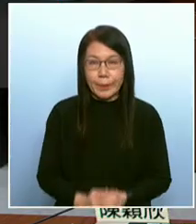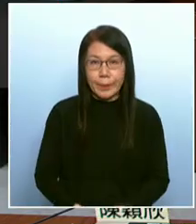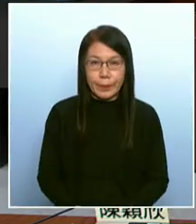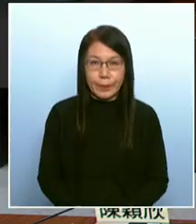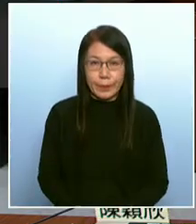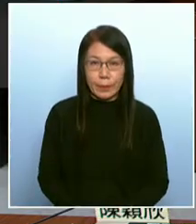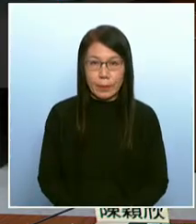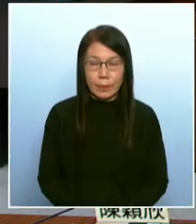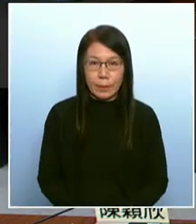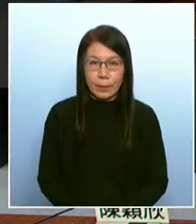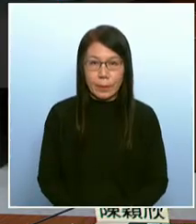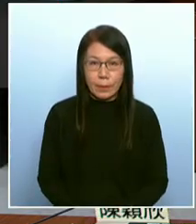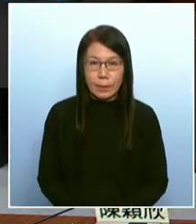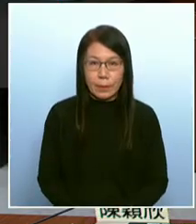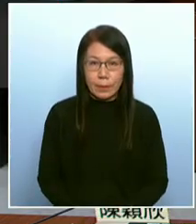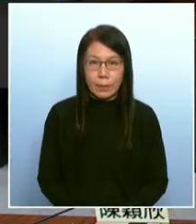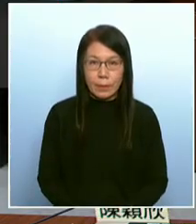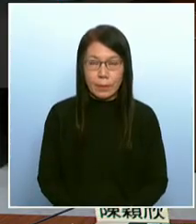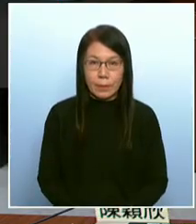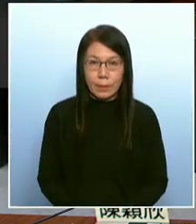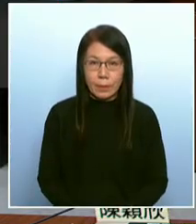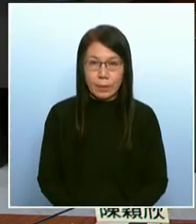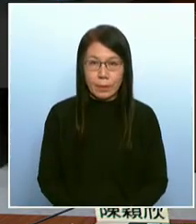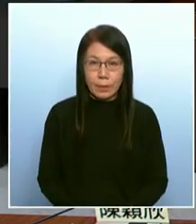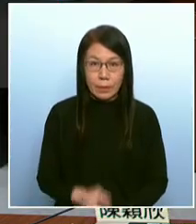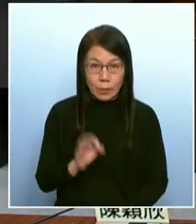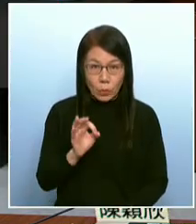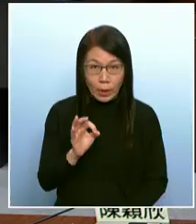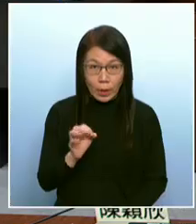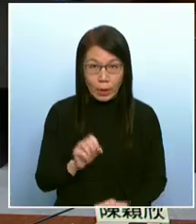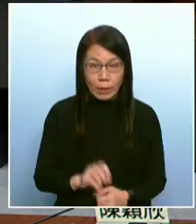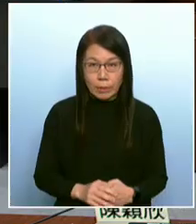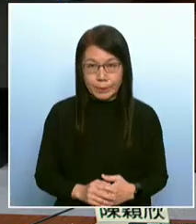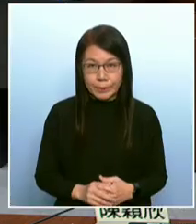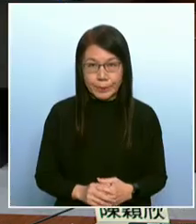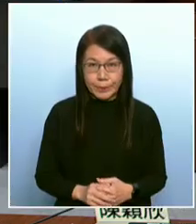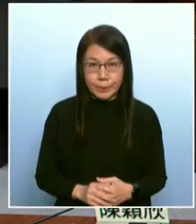the vote has been added to the tally of Mr. Chan.